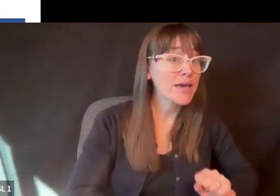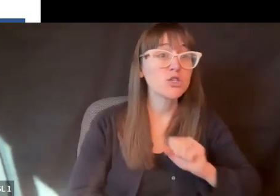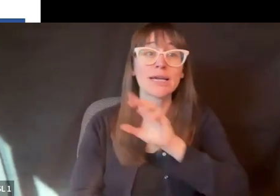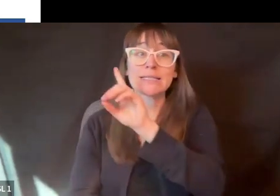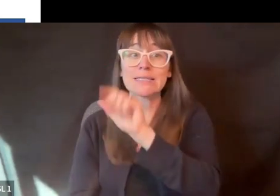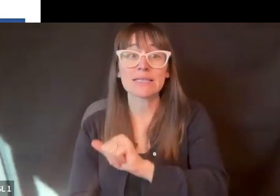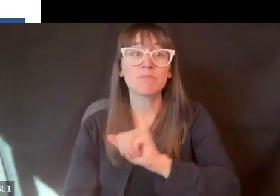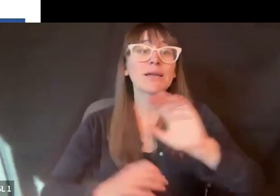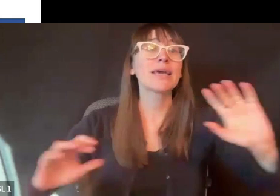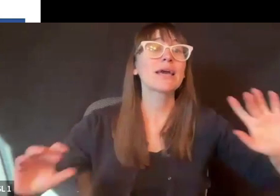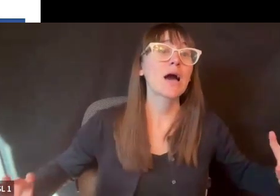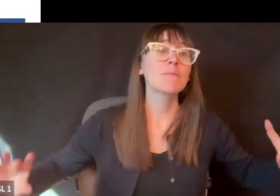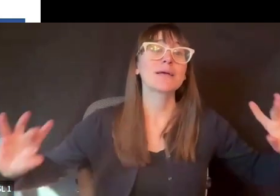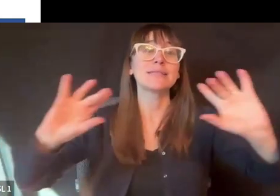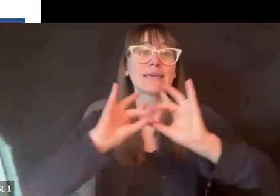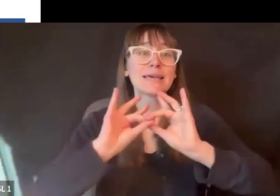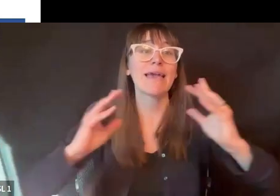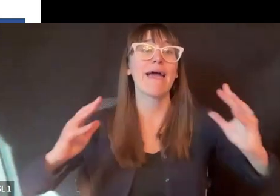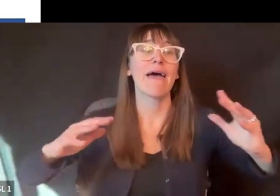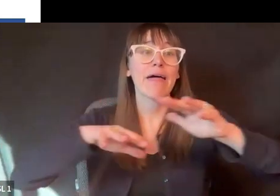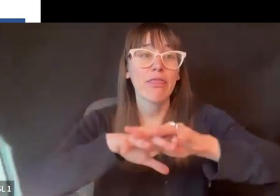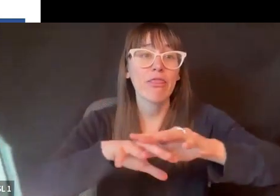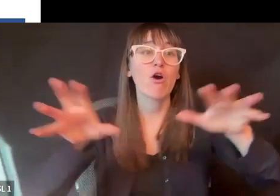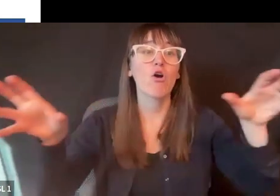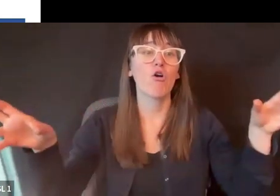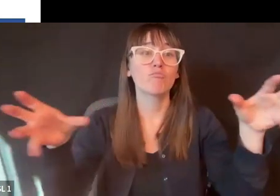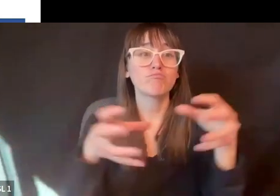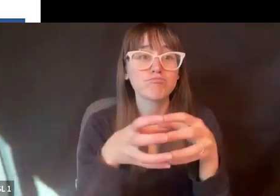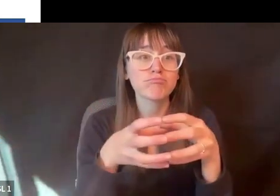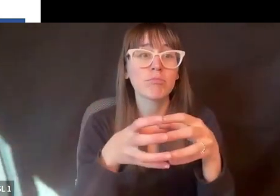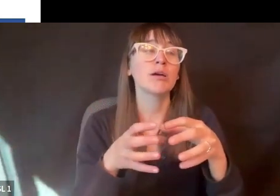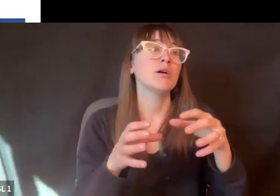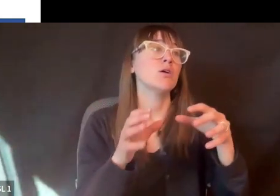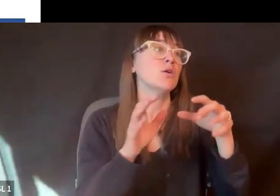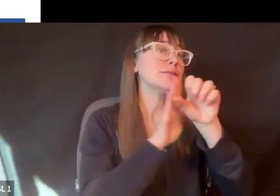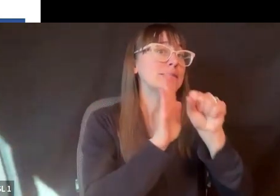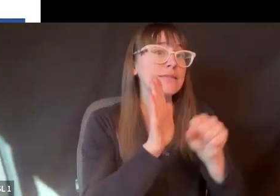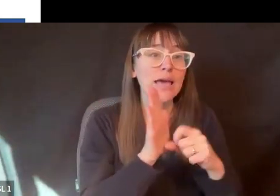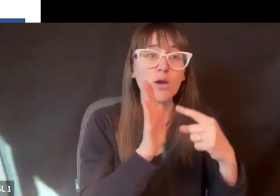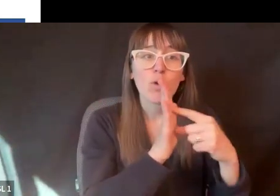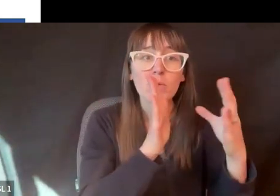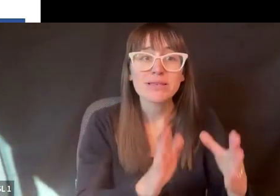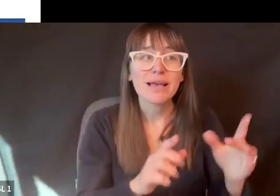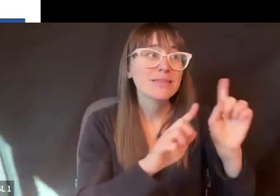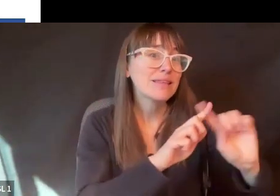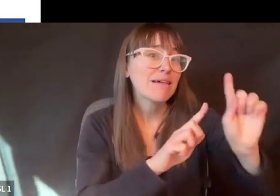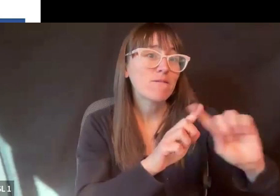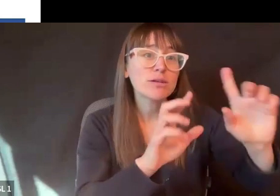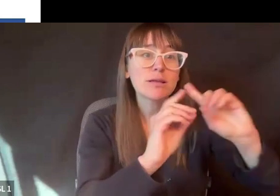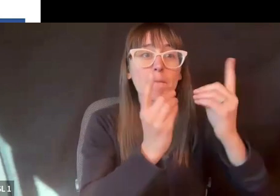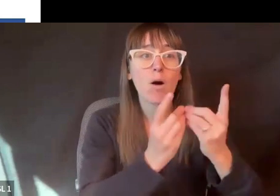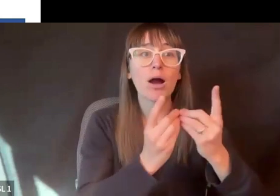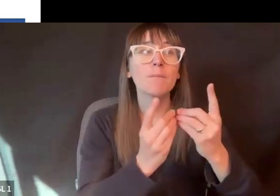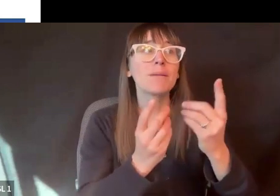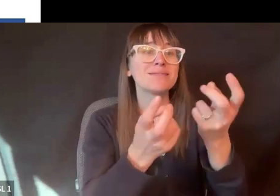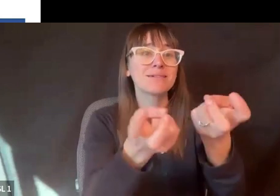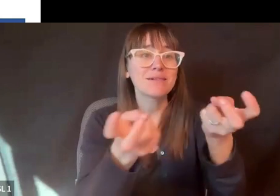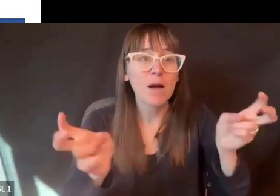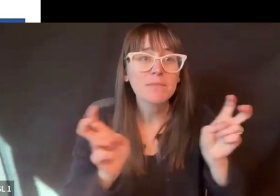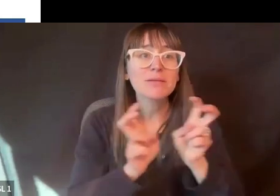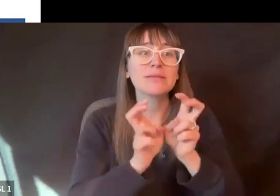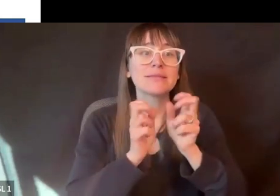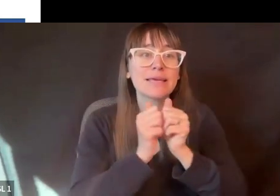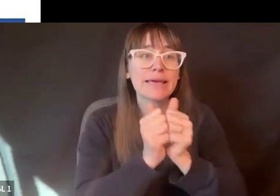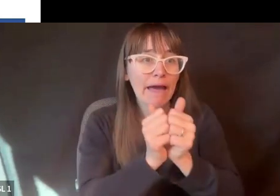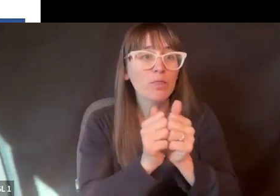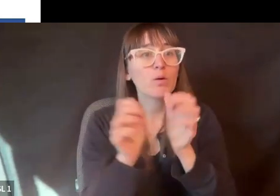aging. We have aging organizations, disability organizations, state representatives from multiple state departments coming together